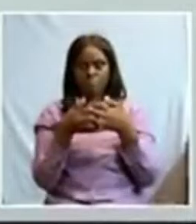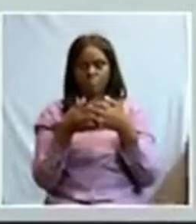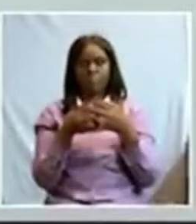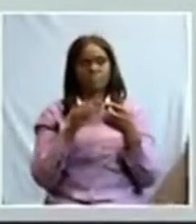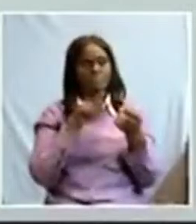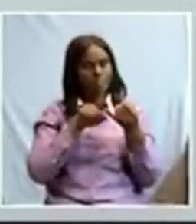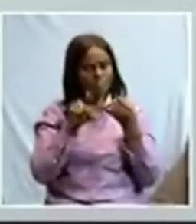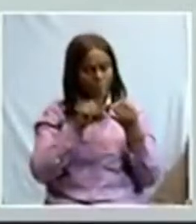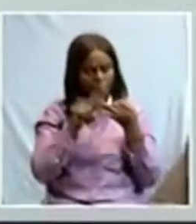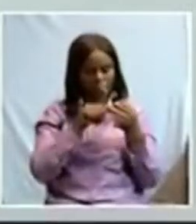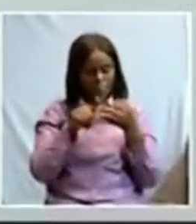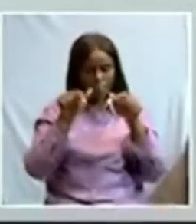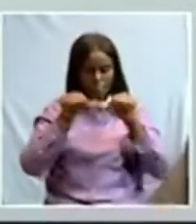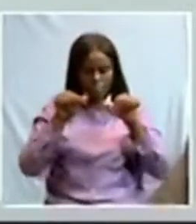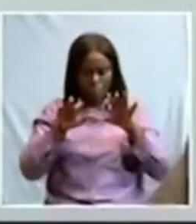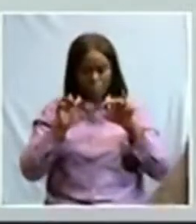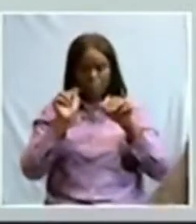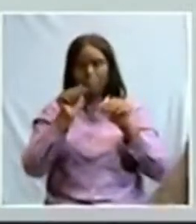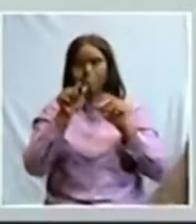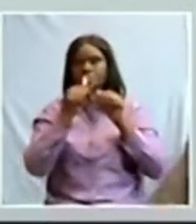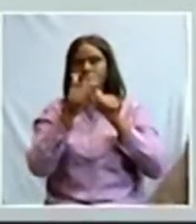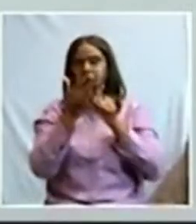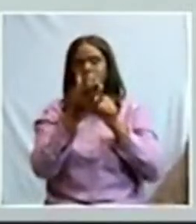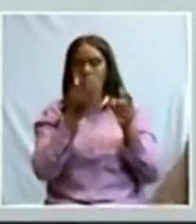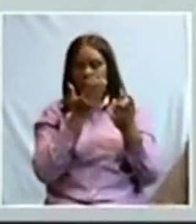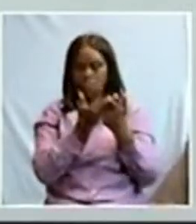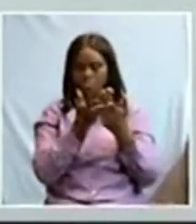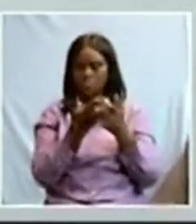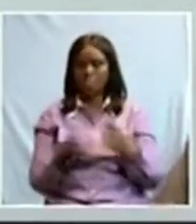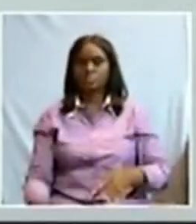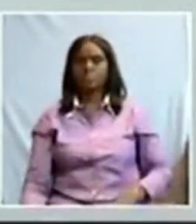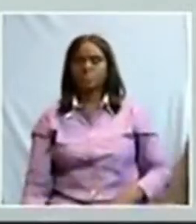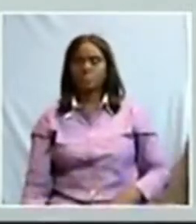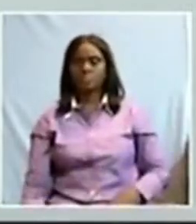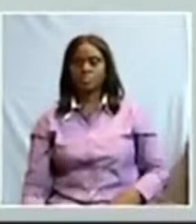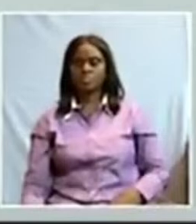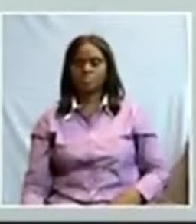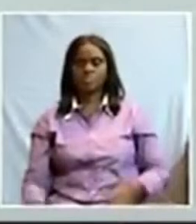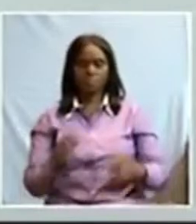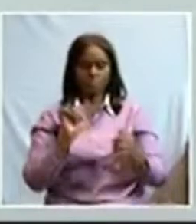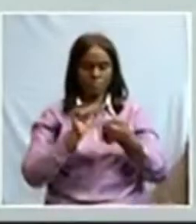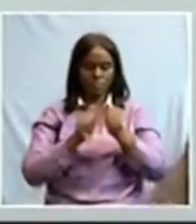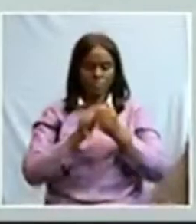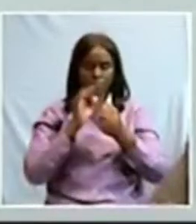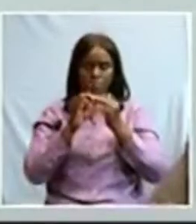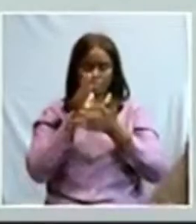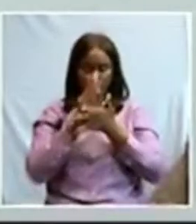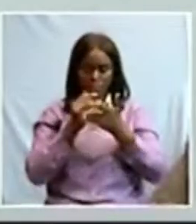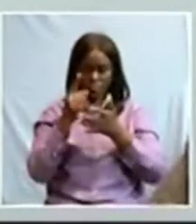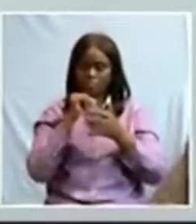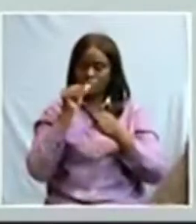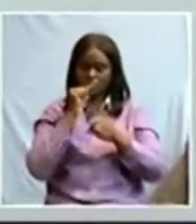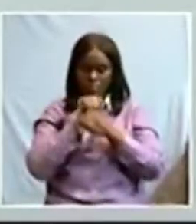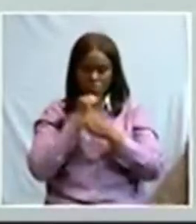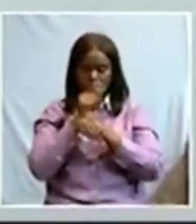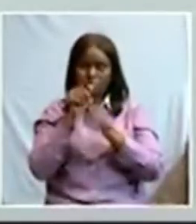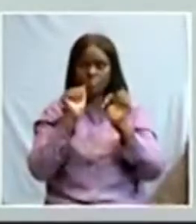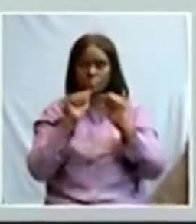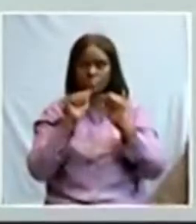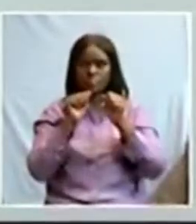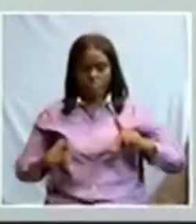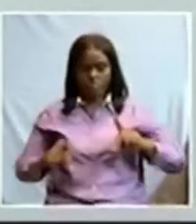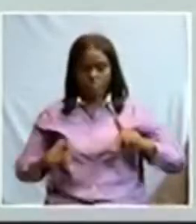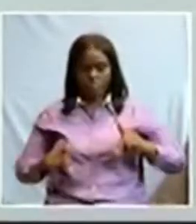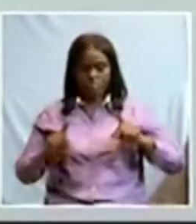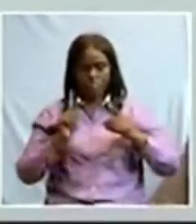them. Auditors, can you follow up on this? And the consequences, if someone is not doing that, you can even take that